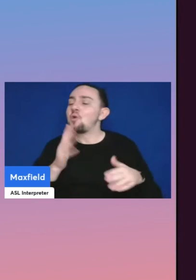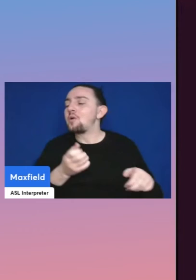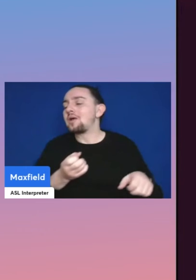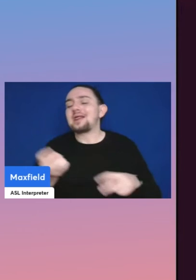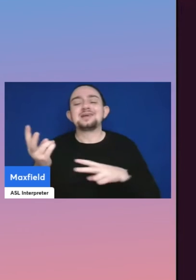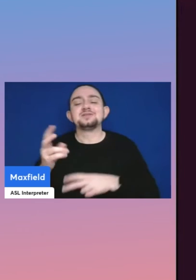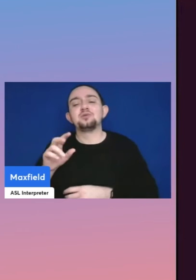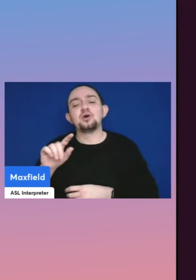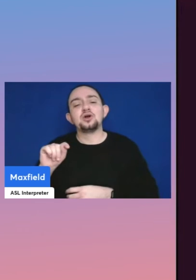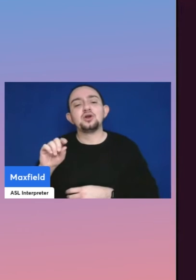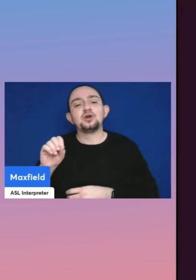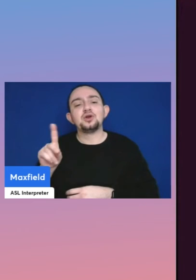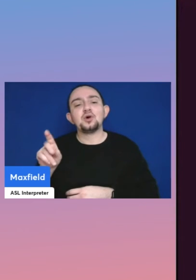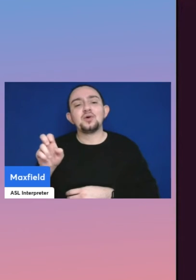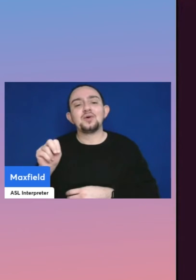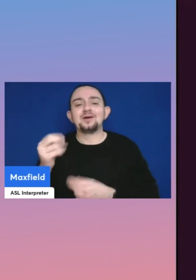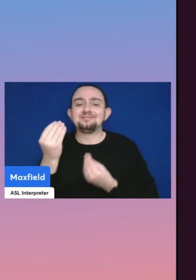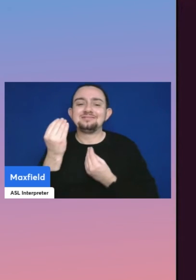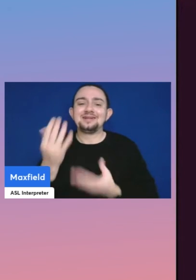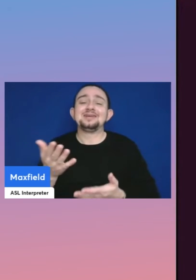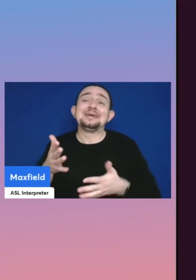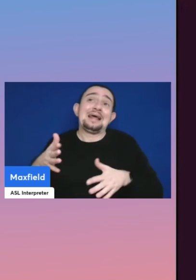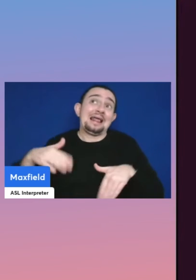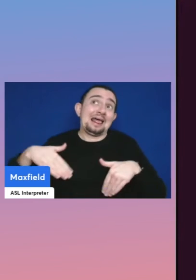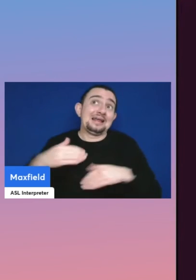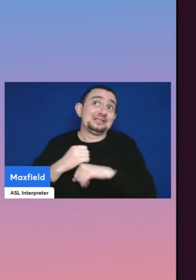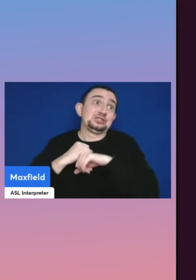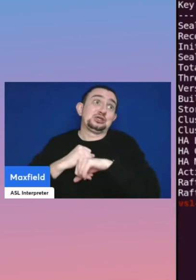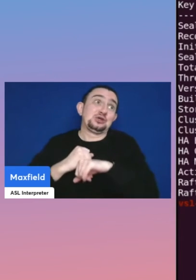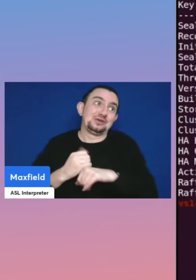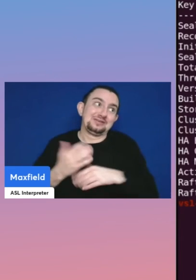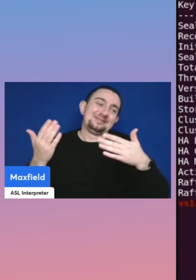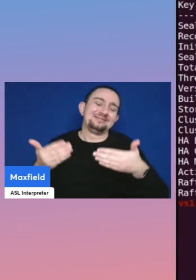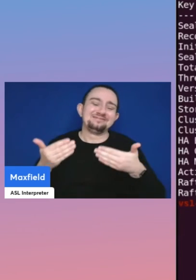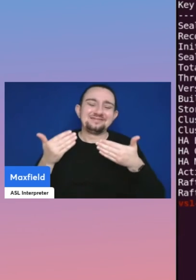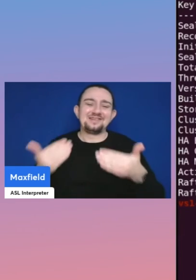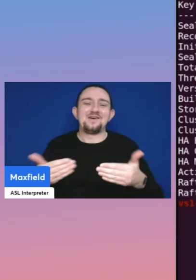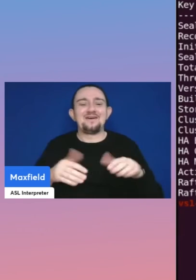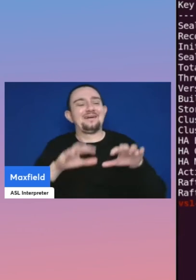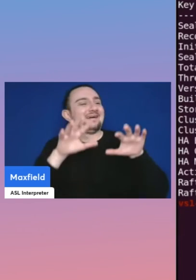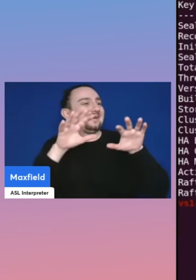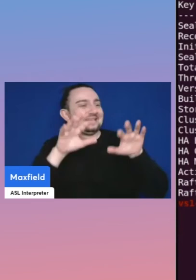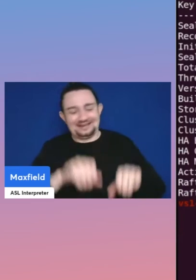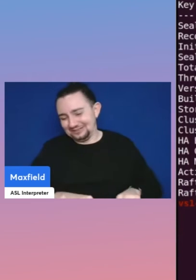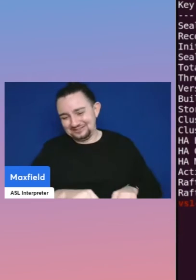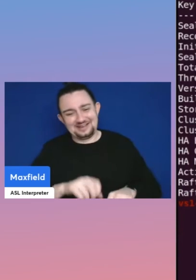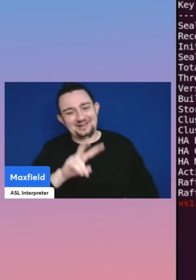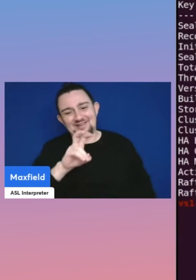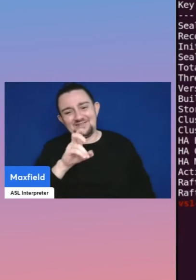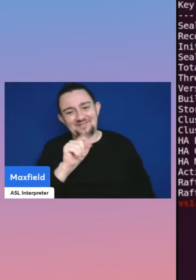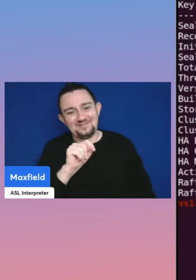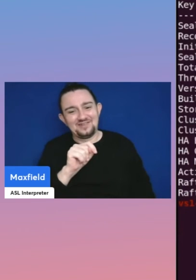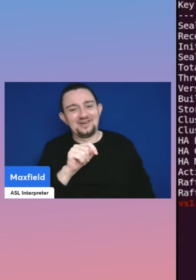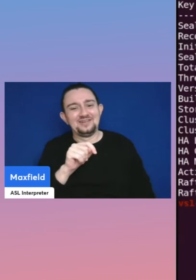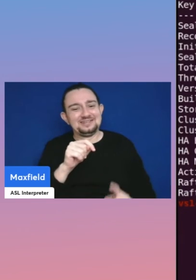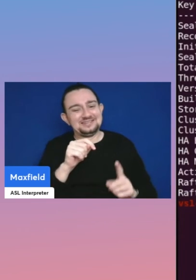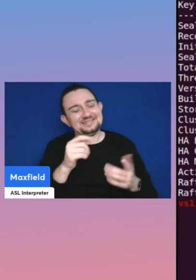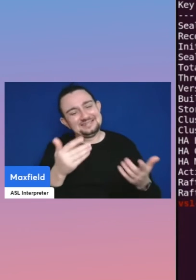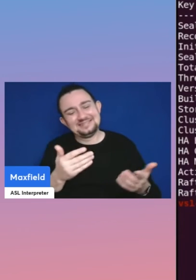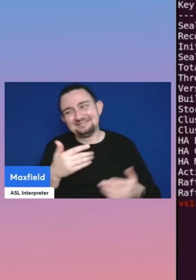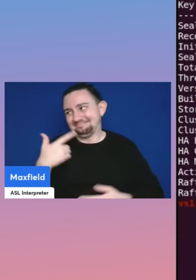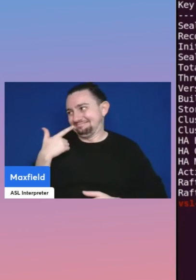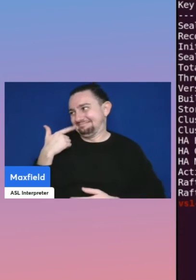I'm gonna say it is not very secure, but we are going to tear down our Vault cluster right after